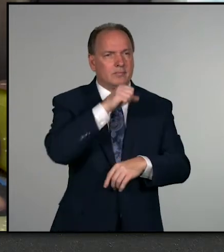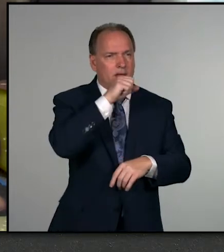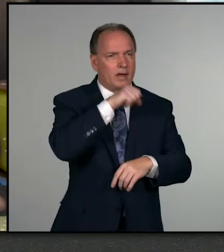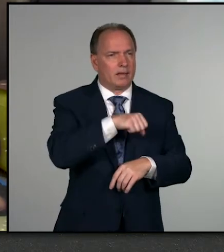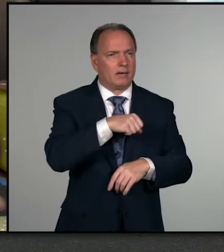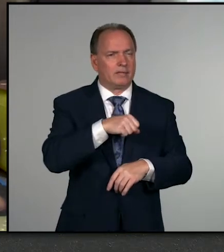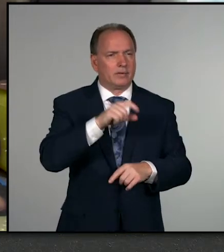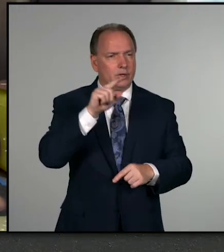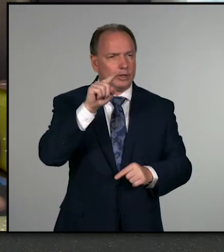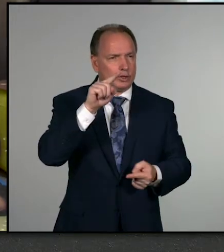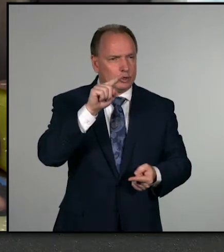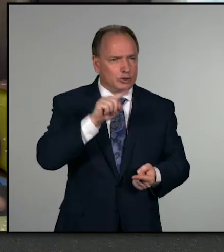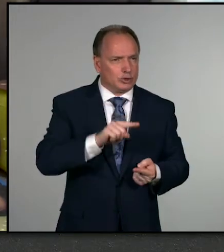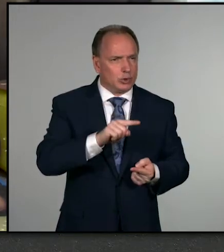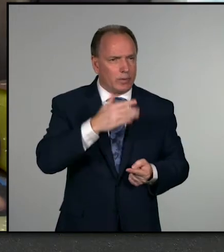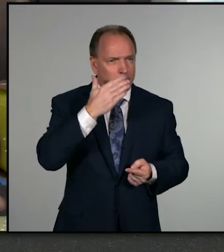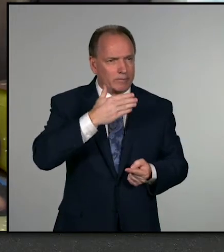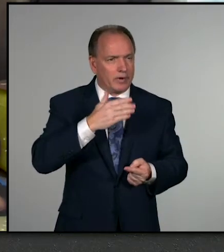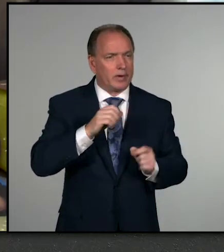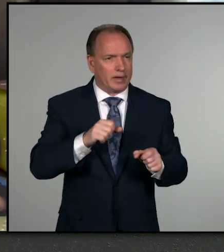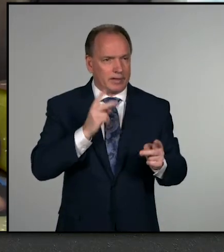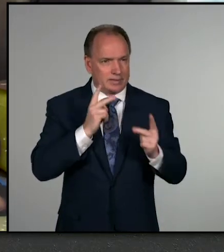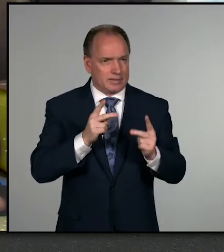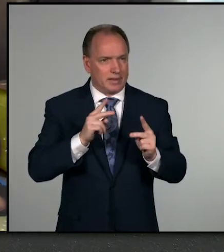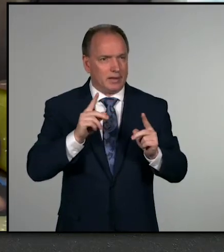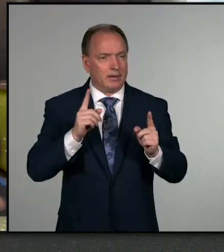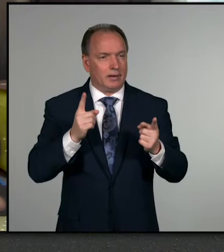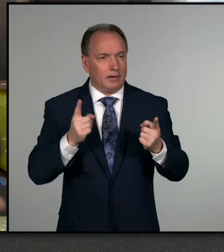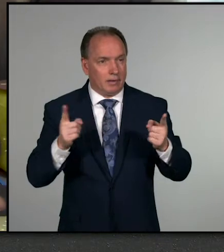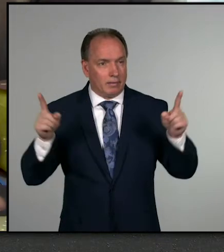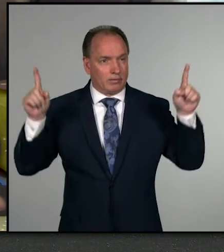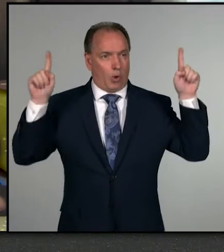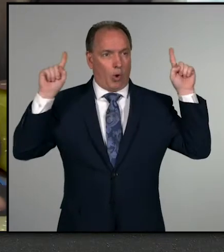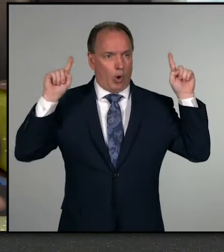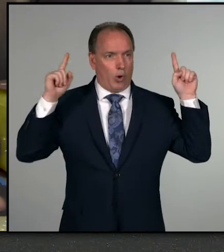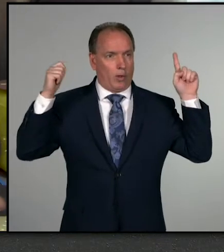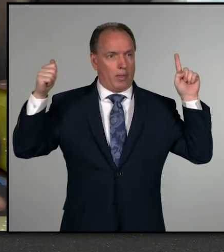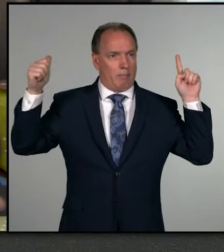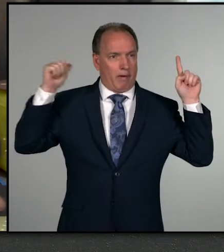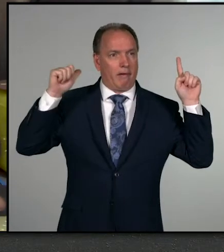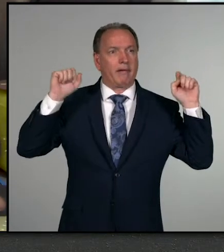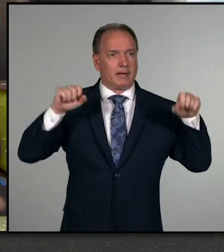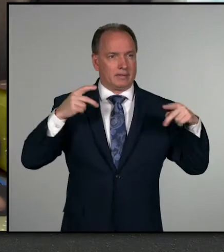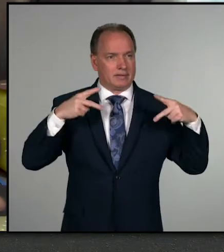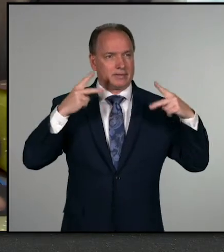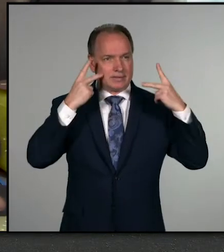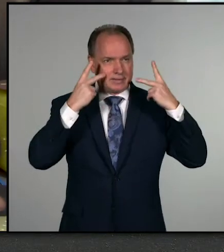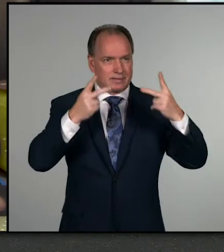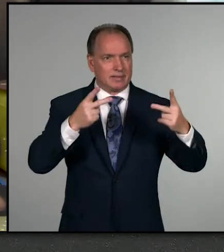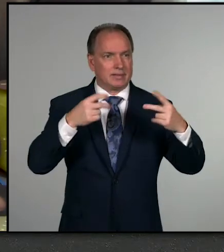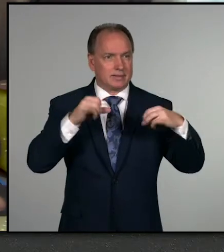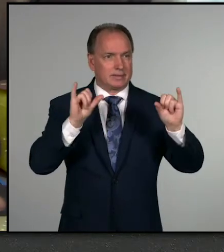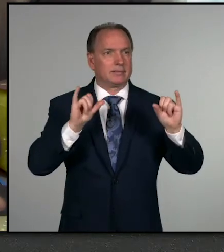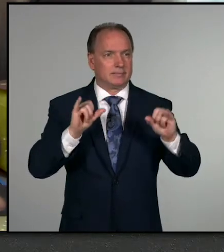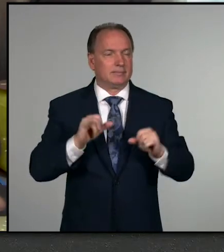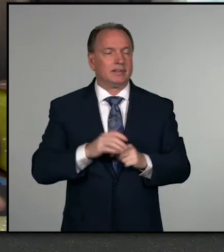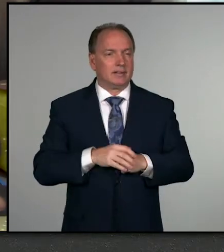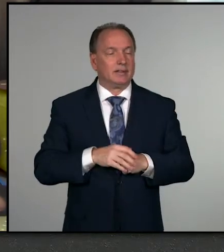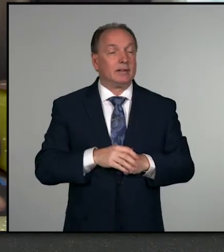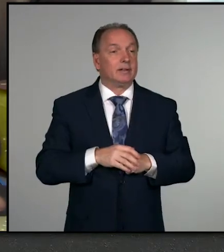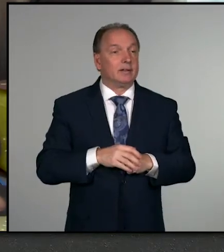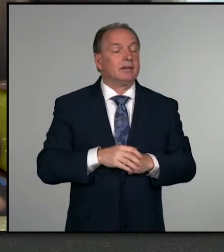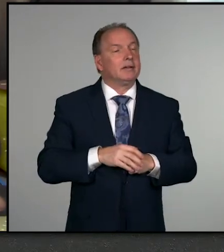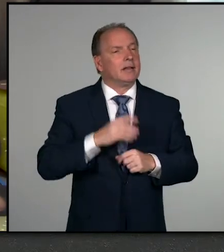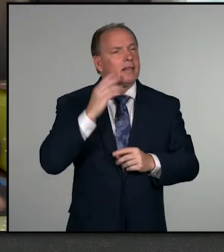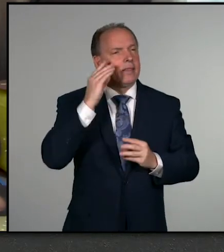that we put the short ones in front. We can definitely see them, and we can see the tall ones in the back. Perfect.